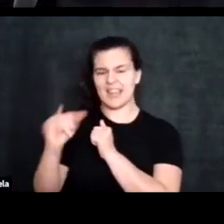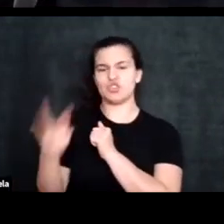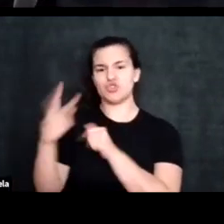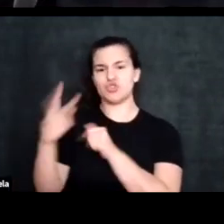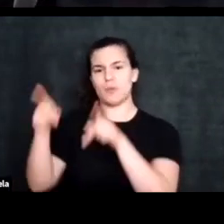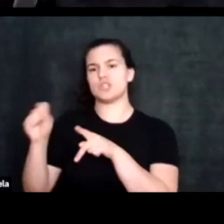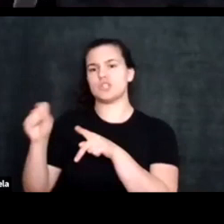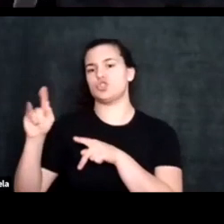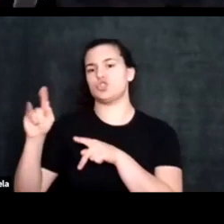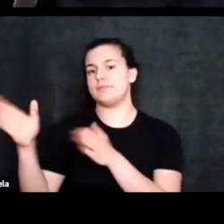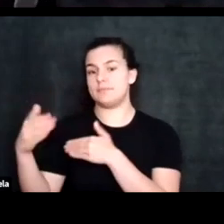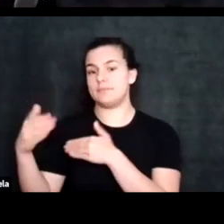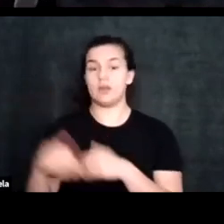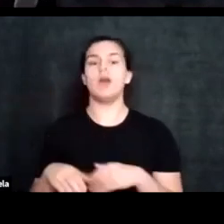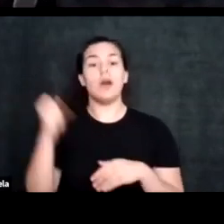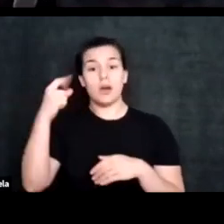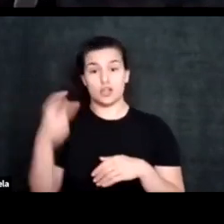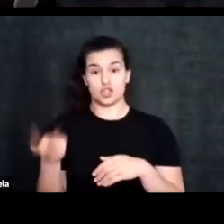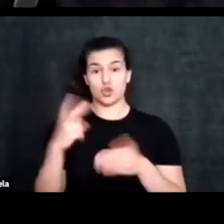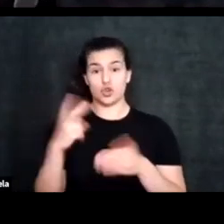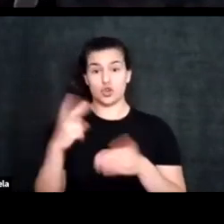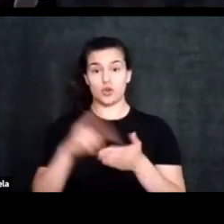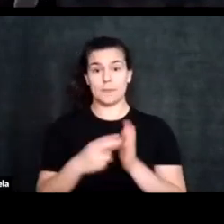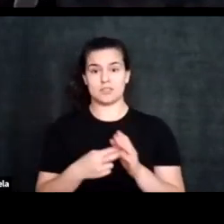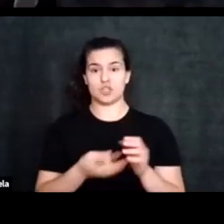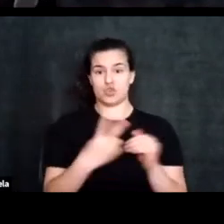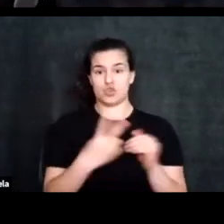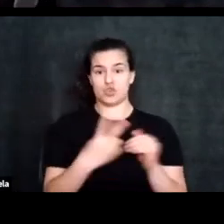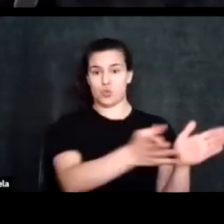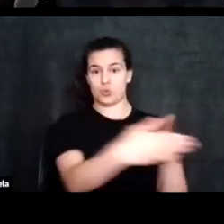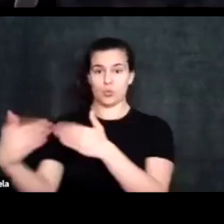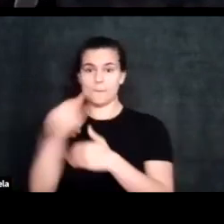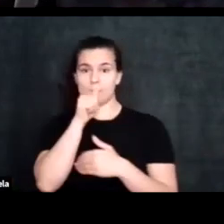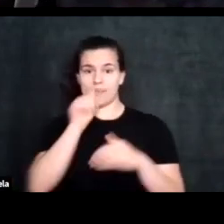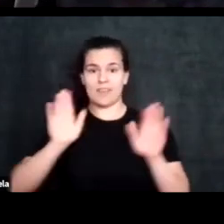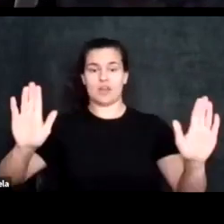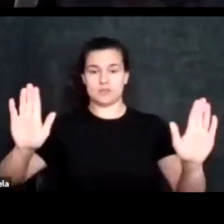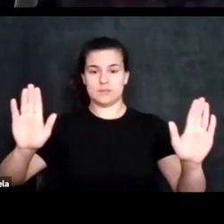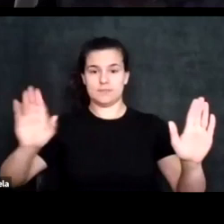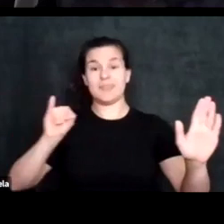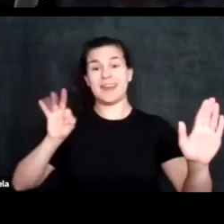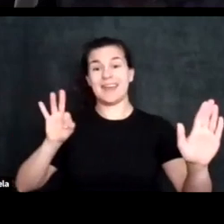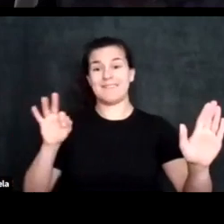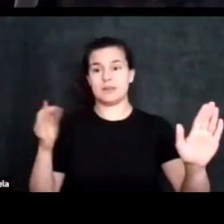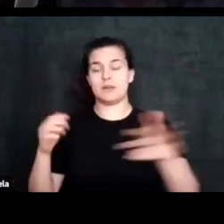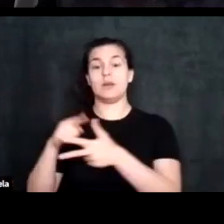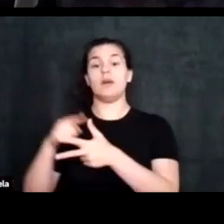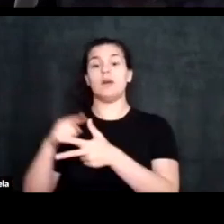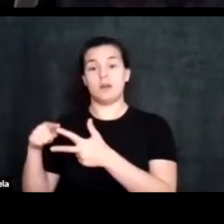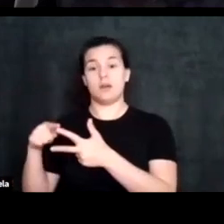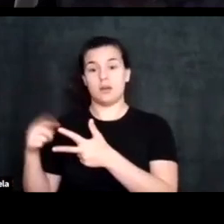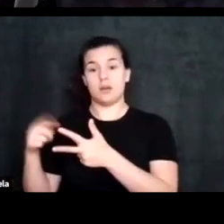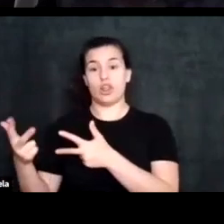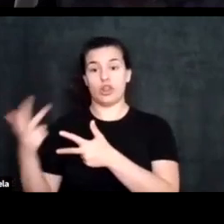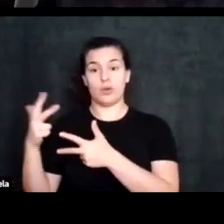your own private bedroom in the 2-person suite, as well as if it's a 3-person occupancy. So in the 3-person suite, as you can see,